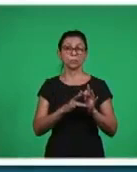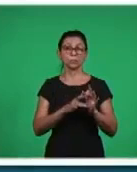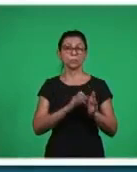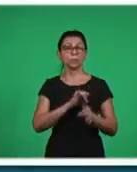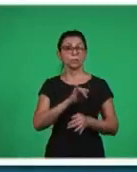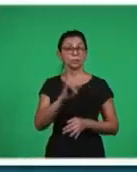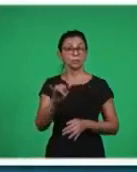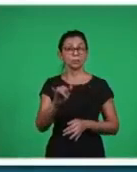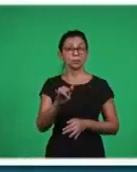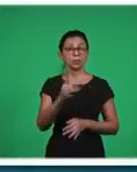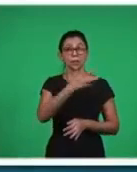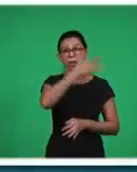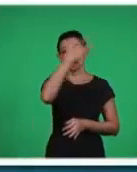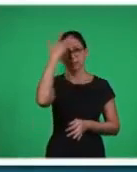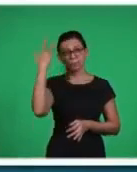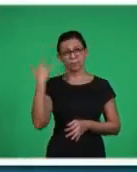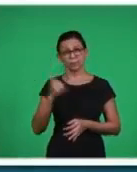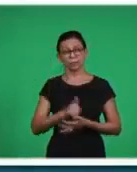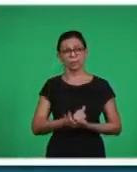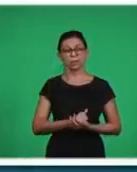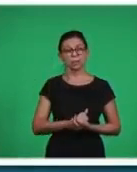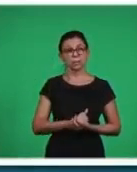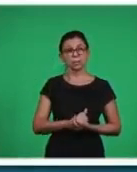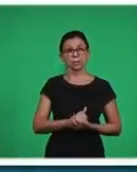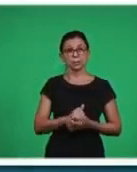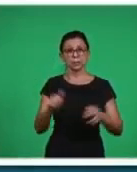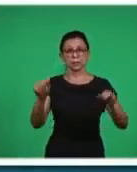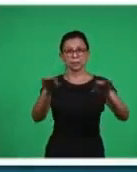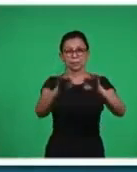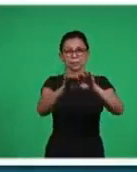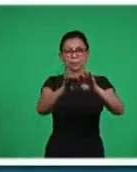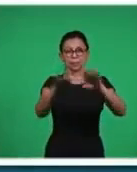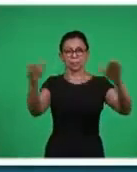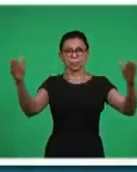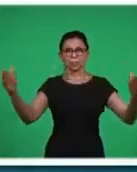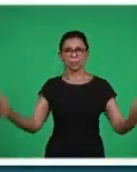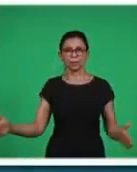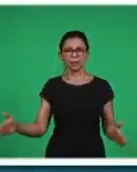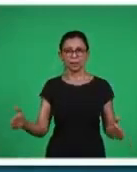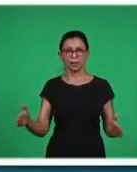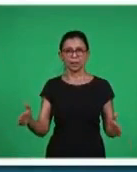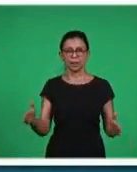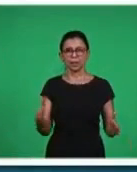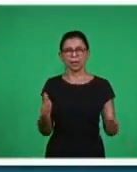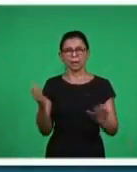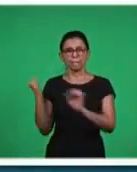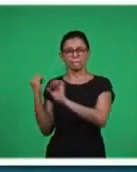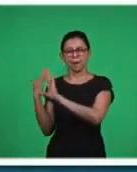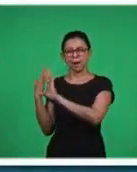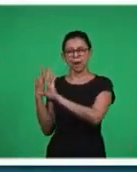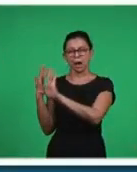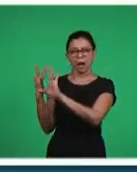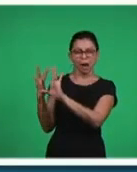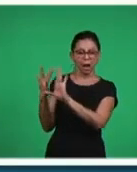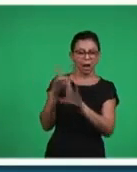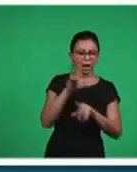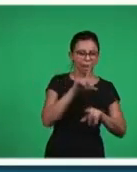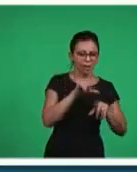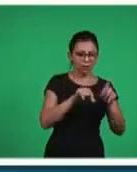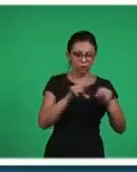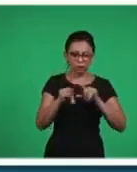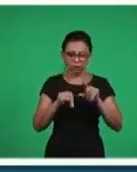mentioned, this just speaks about the one to want to sit on the first spot. What is the objective of this teaching when